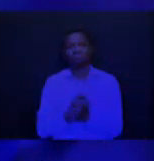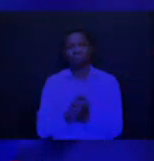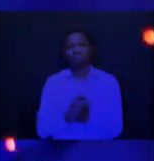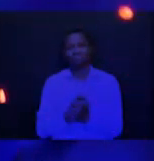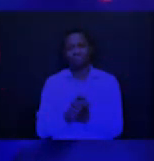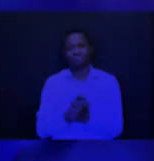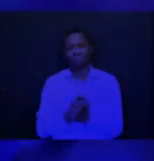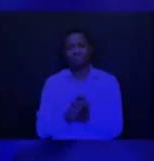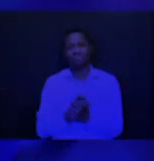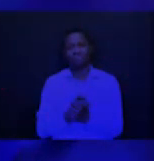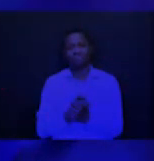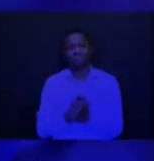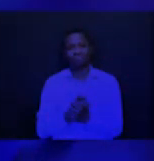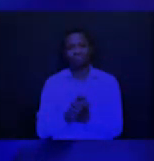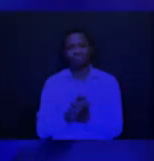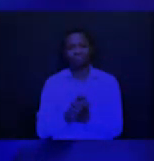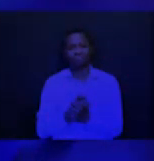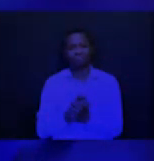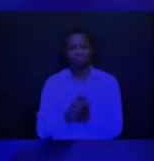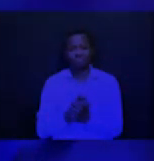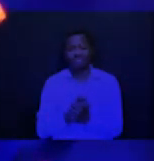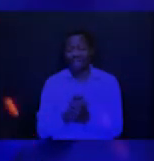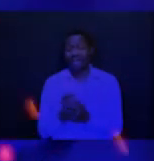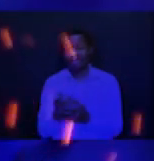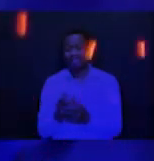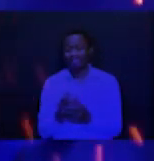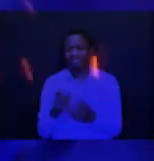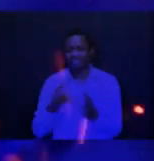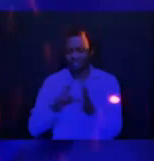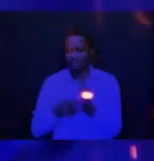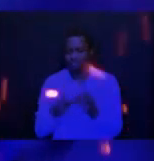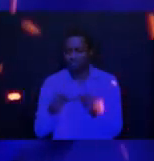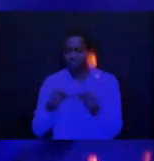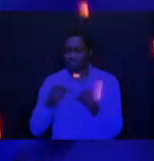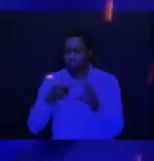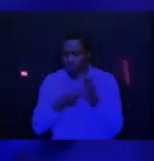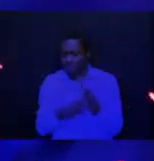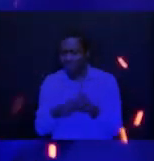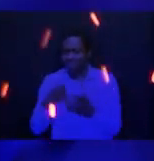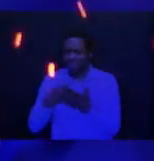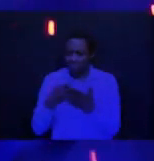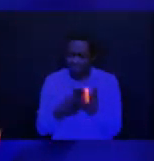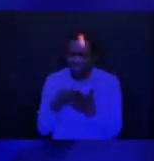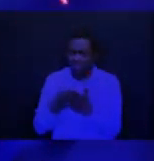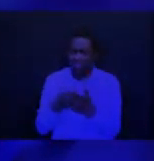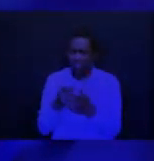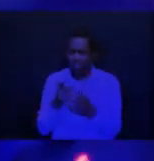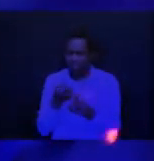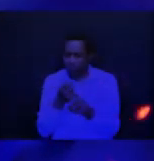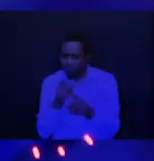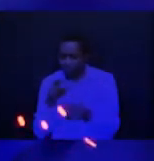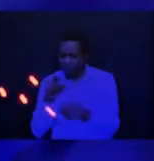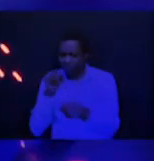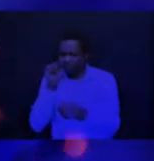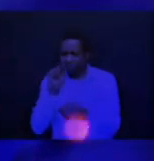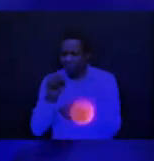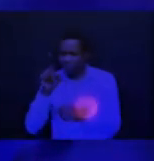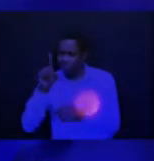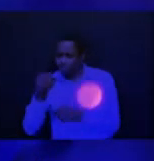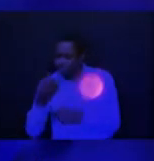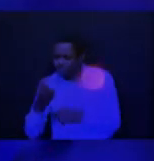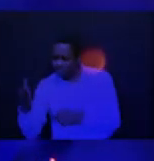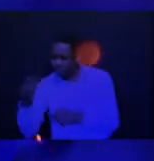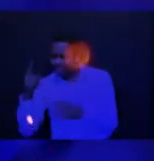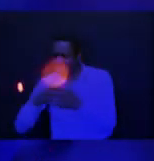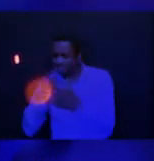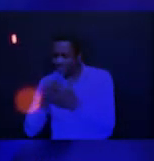we'll start discussing from verse 20 next week. Now, Yasha, see, Eddie, if you do no come on, that's an eh. And